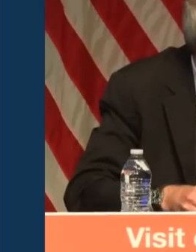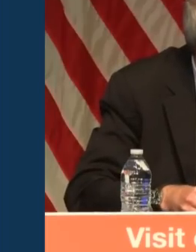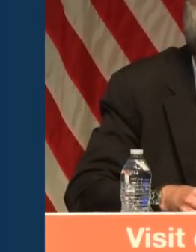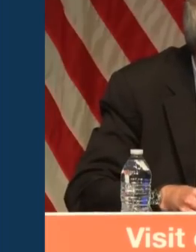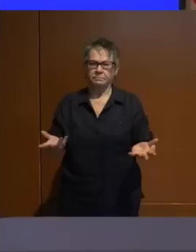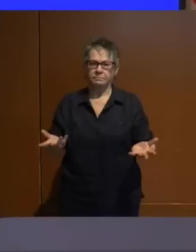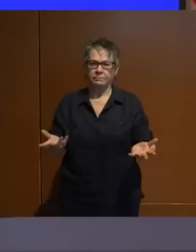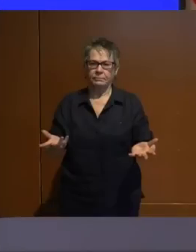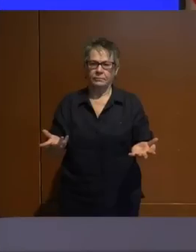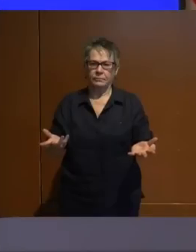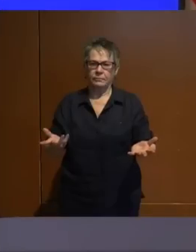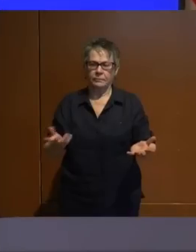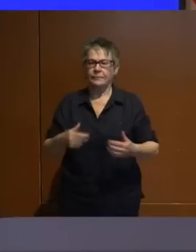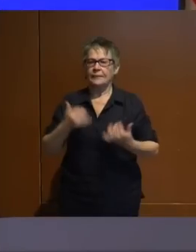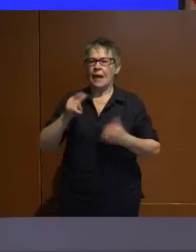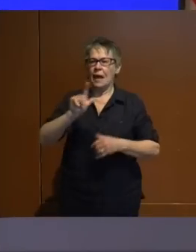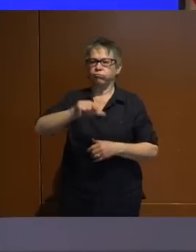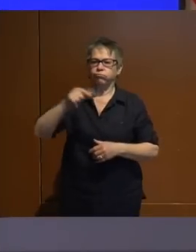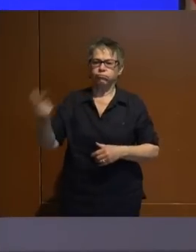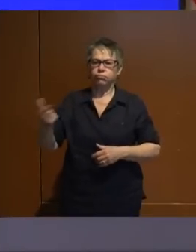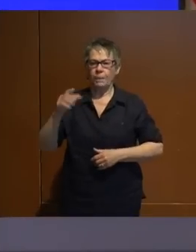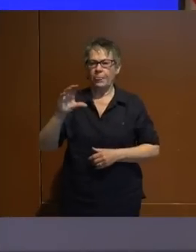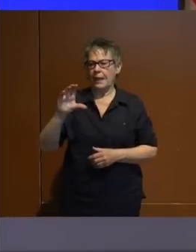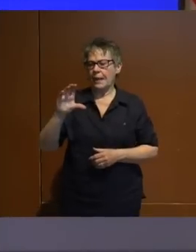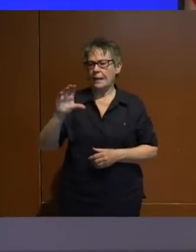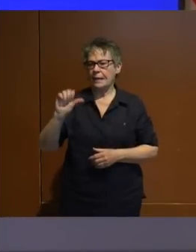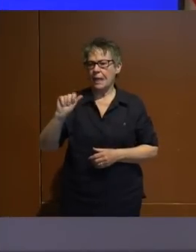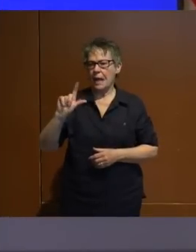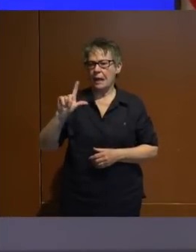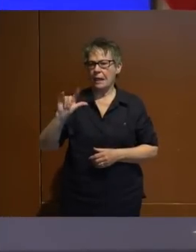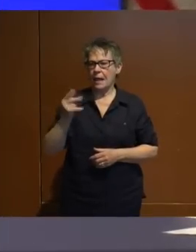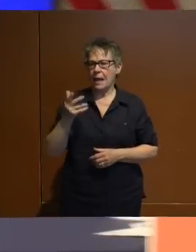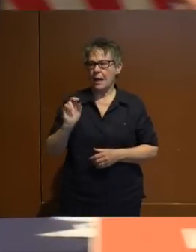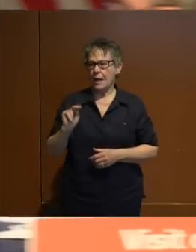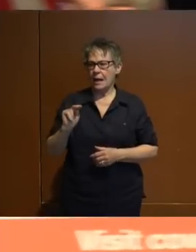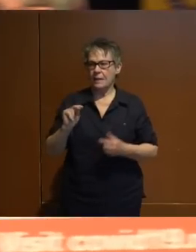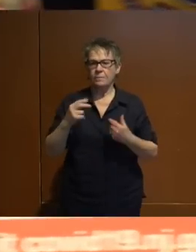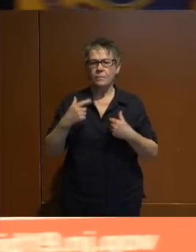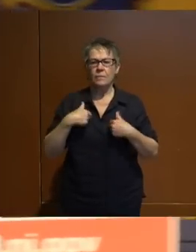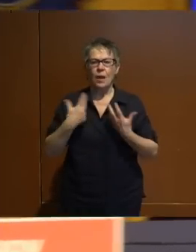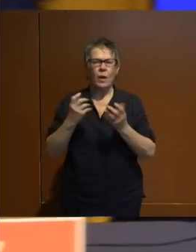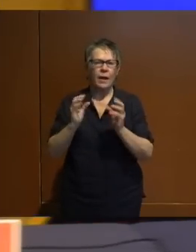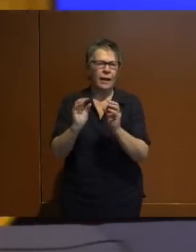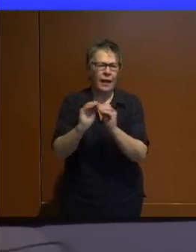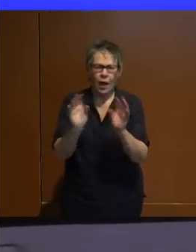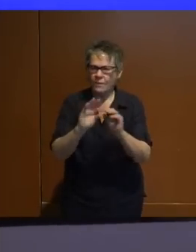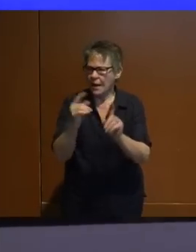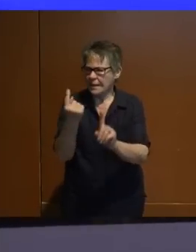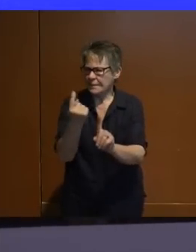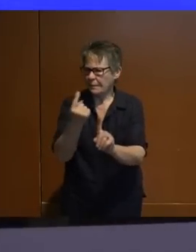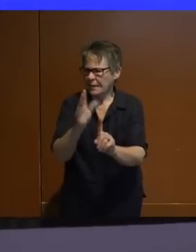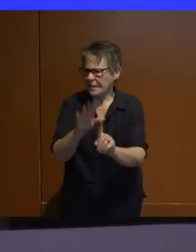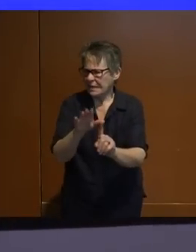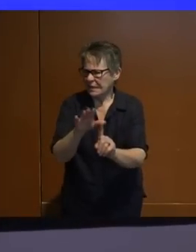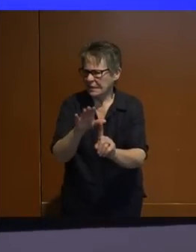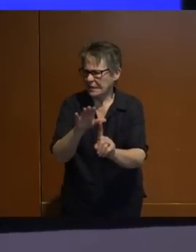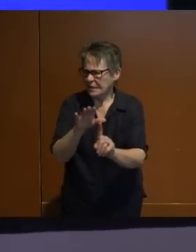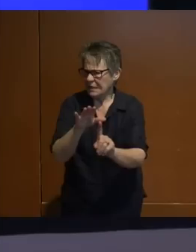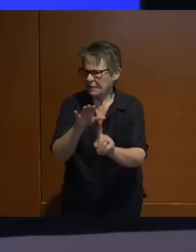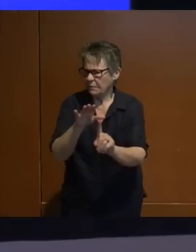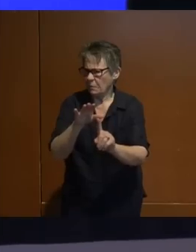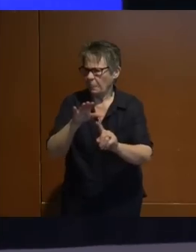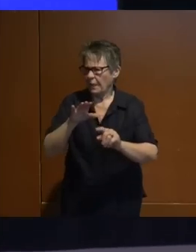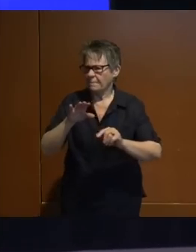coronavirus. True, I'll start with that. And on Saturday, I had indicated basically just the wrong information. I